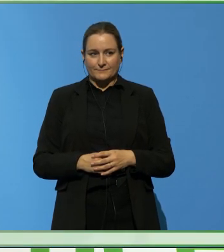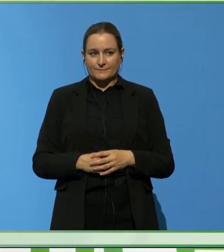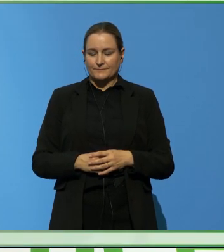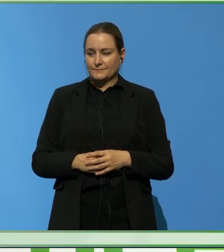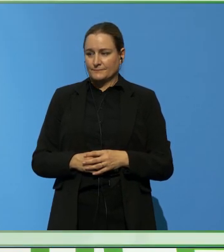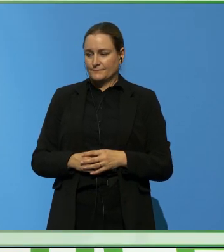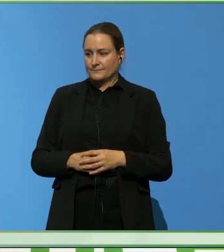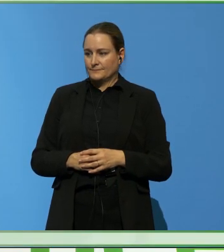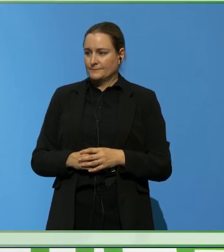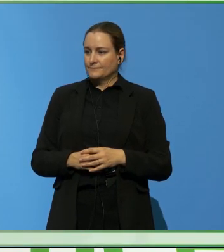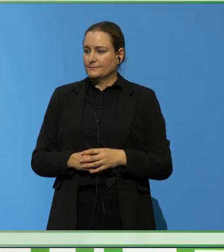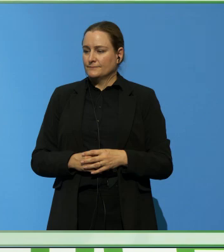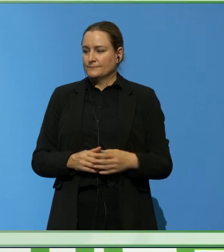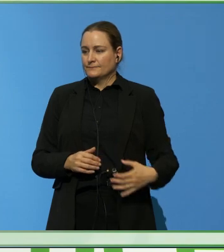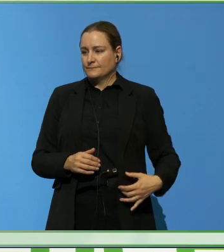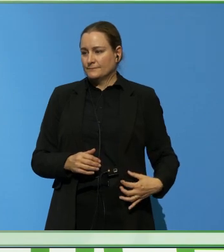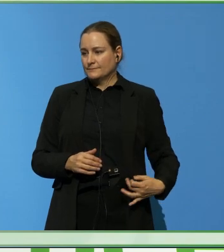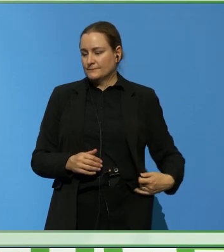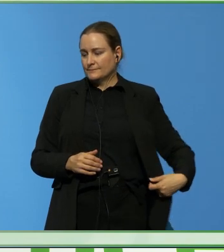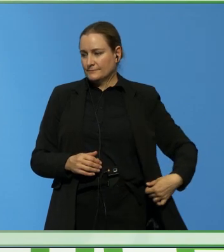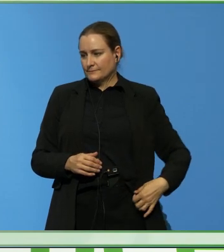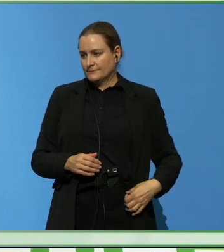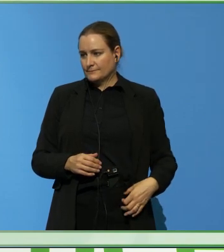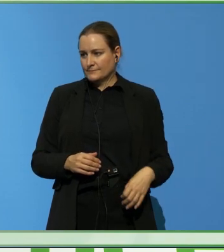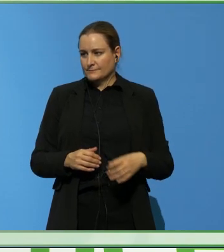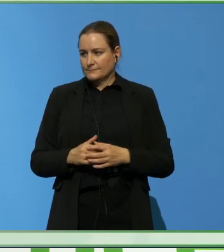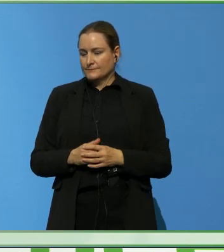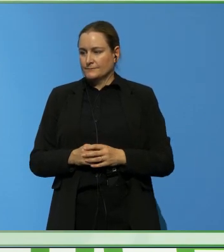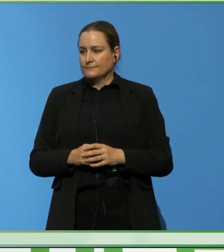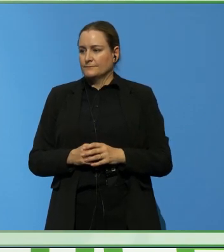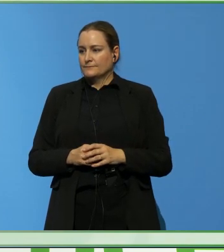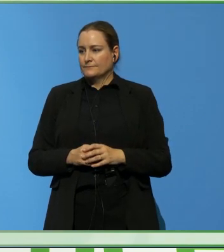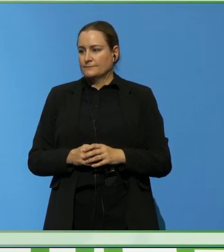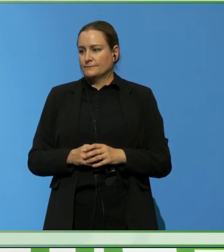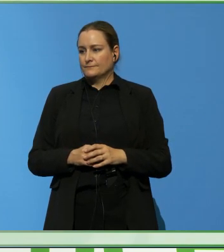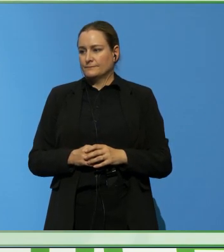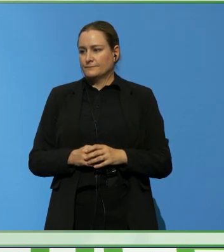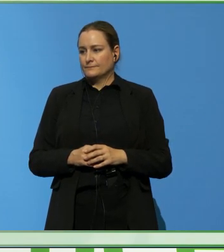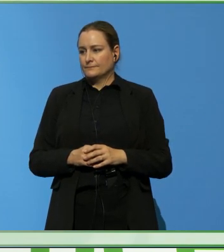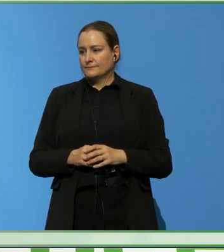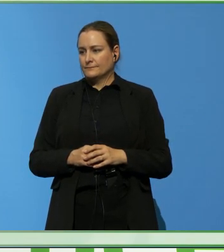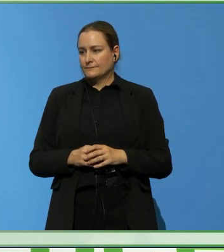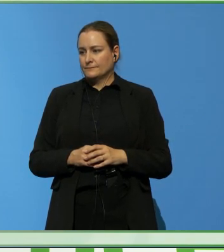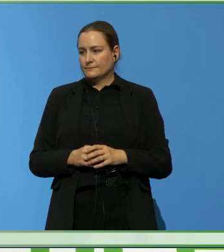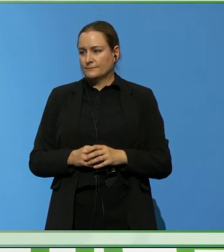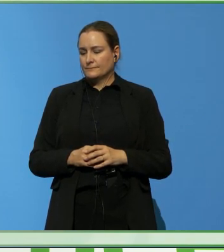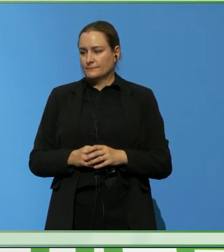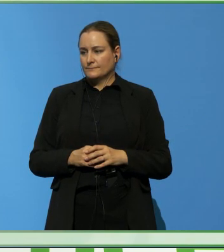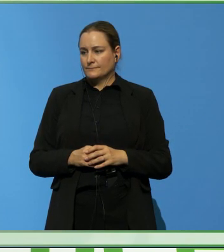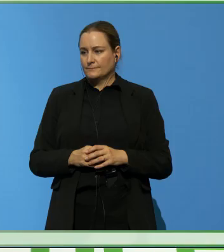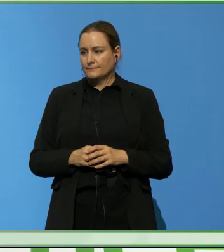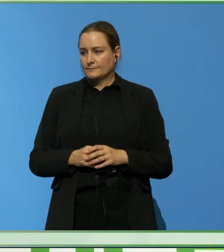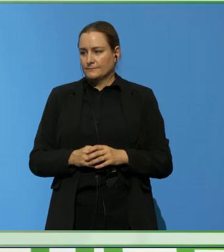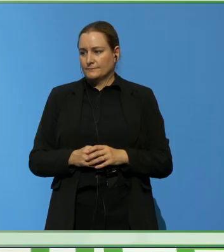It's easy to navigate, and yes, it's useful. I may not be familiar with my menstrual cycle and the dates, but Oki